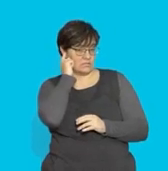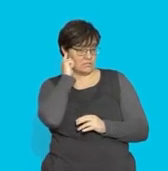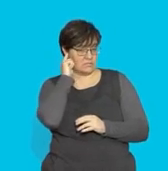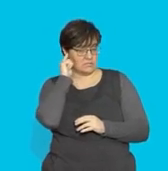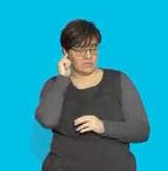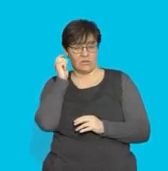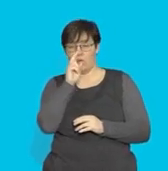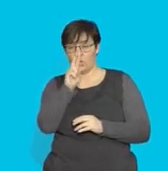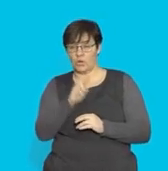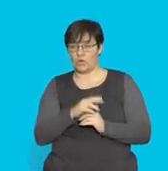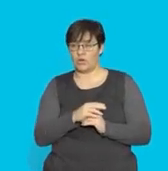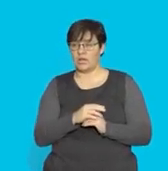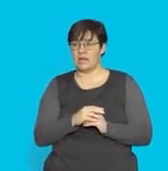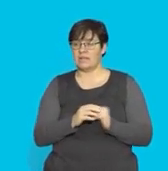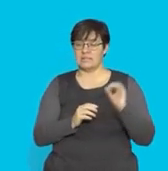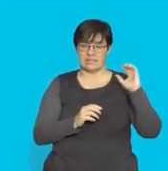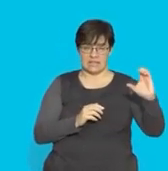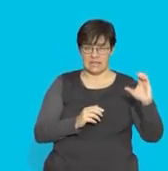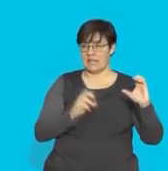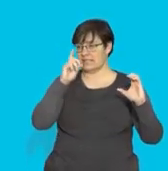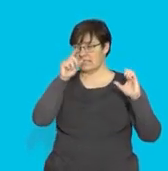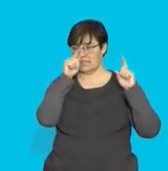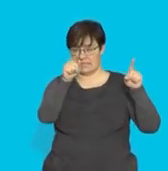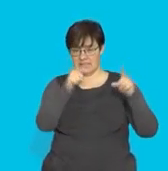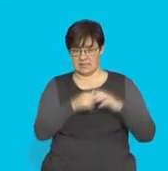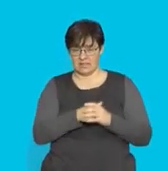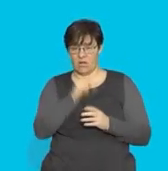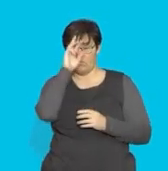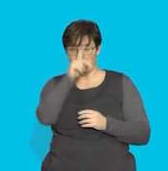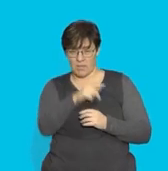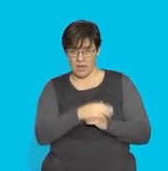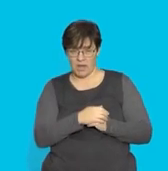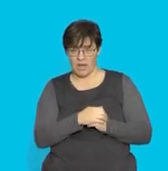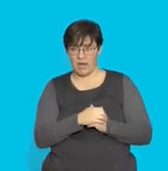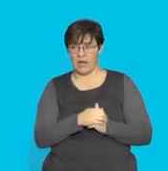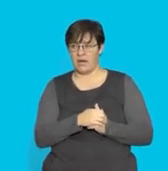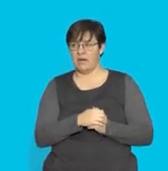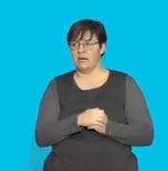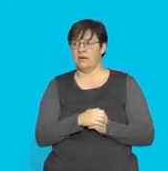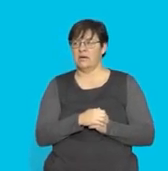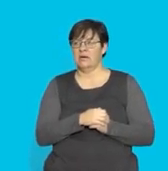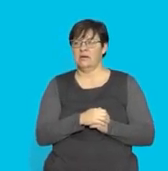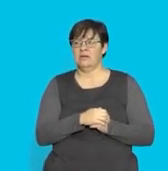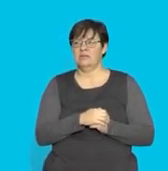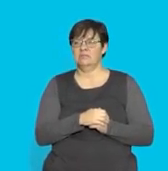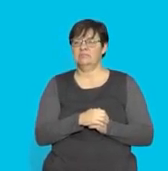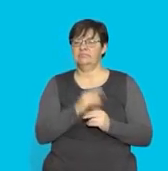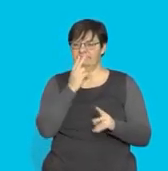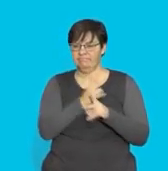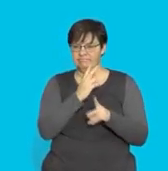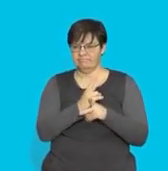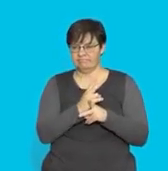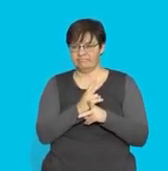earlobes? So guys, when we look at individuals C and D, if we remember, I illustrated this earlier on